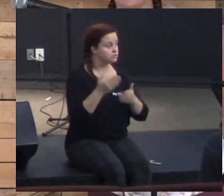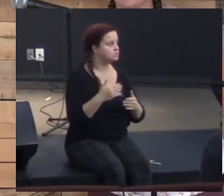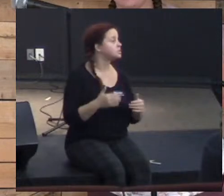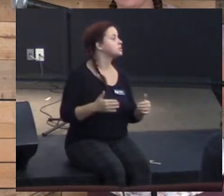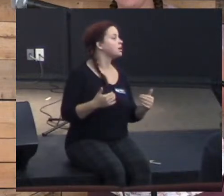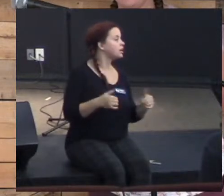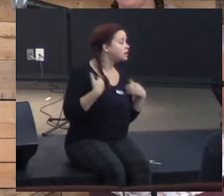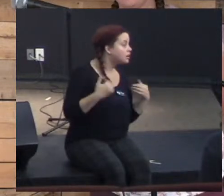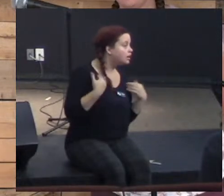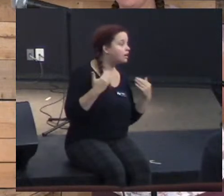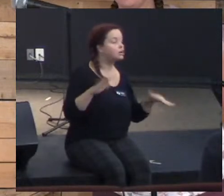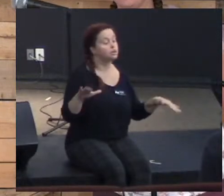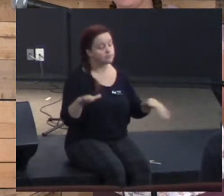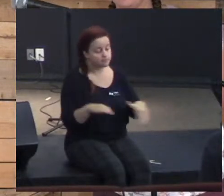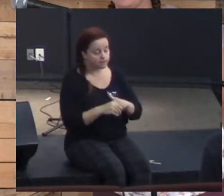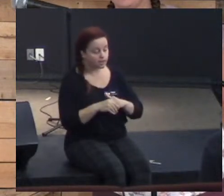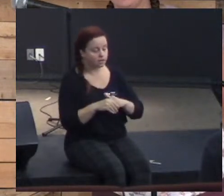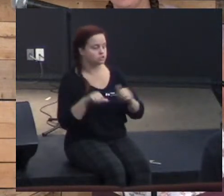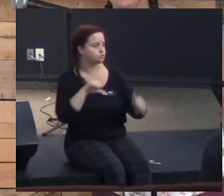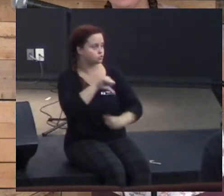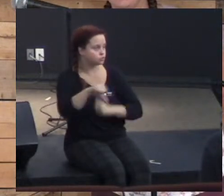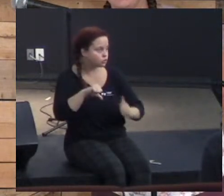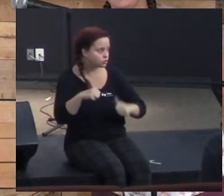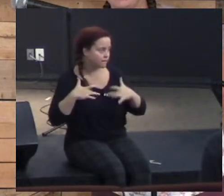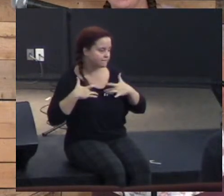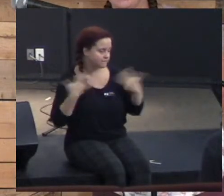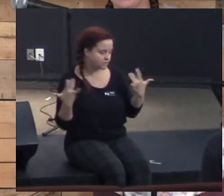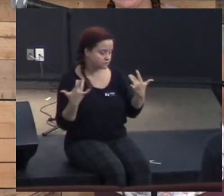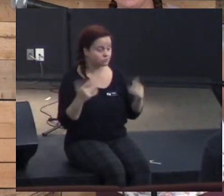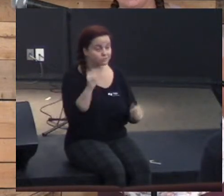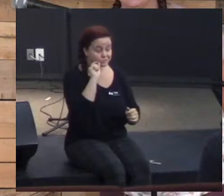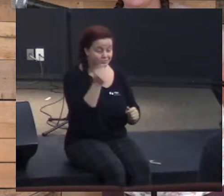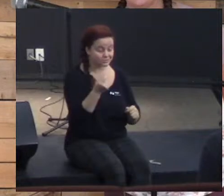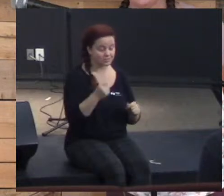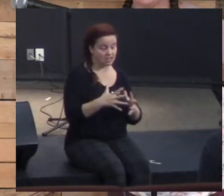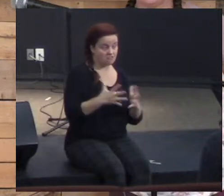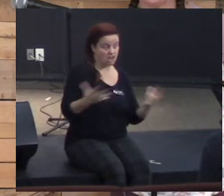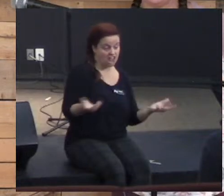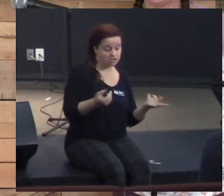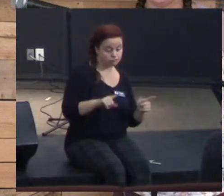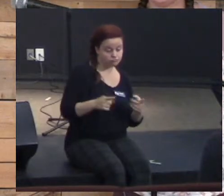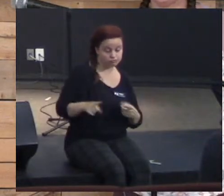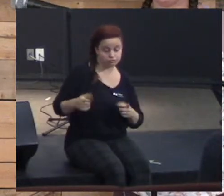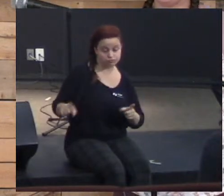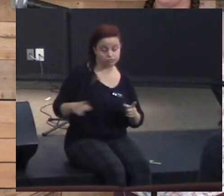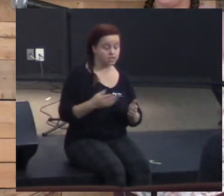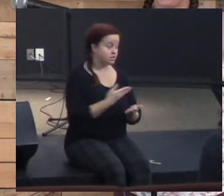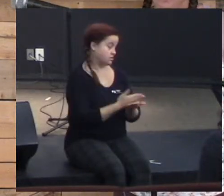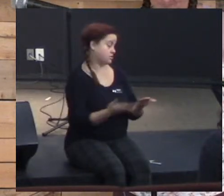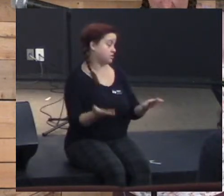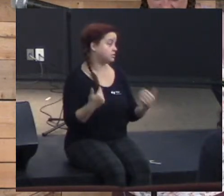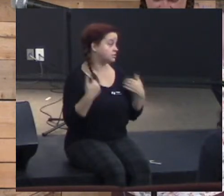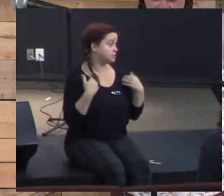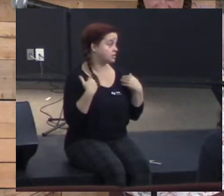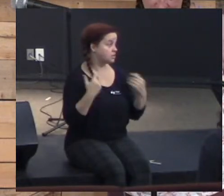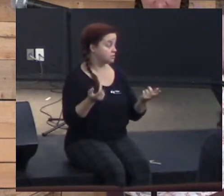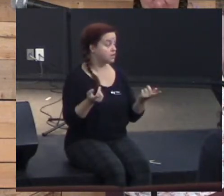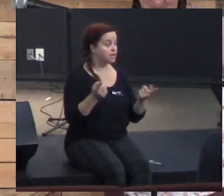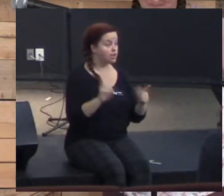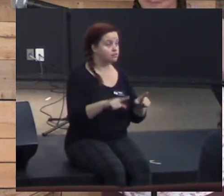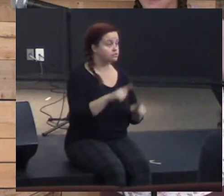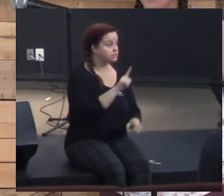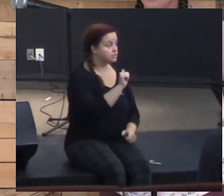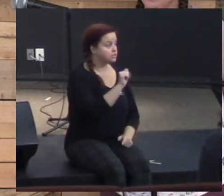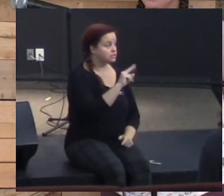social events, which is pretty cool. They've got a lot going on. So the things we have coming up are a Lantern